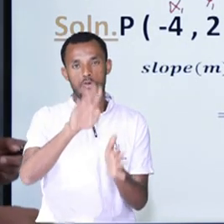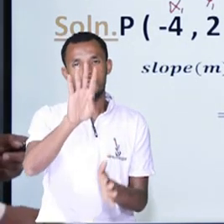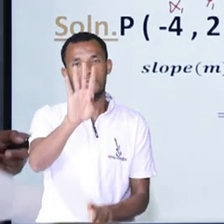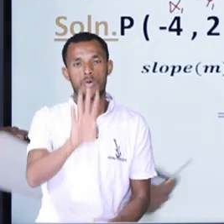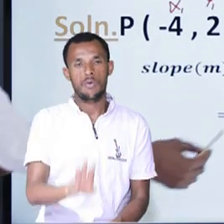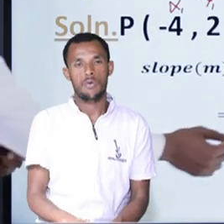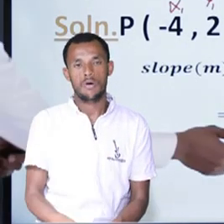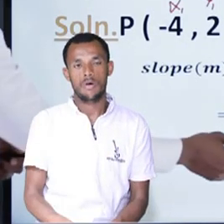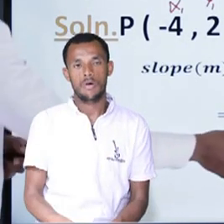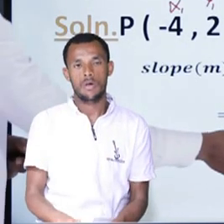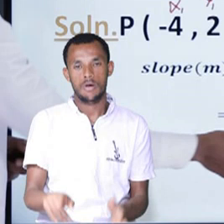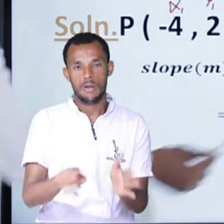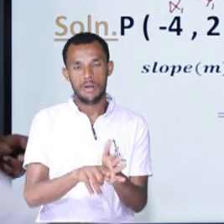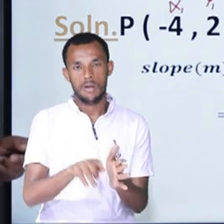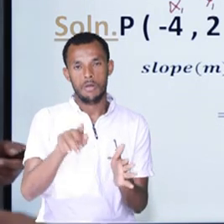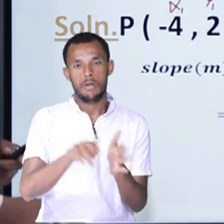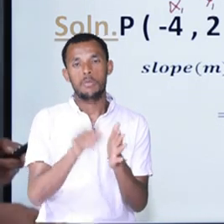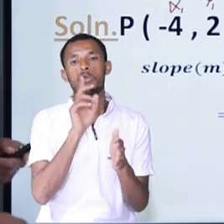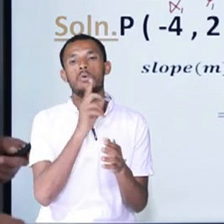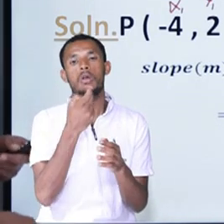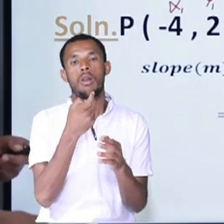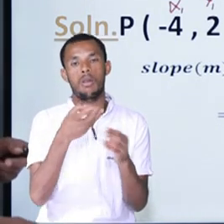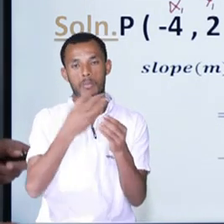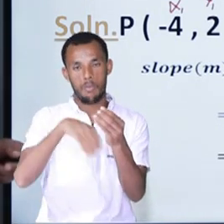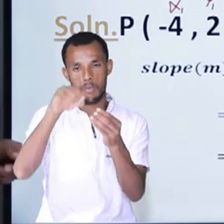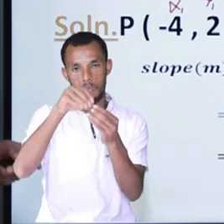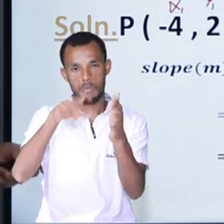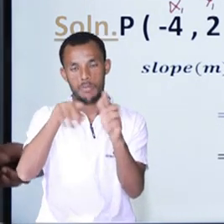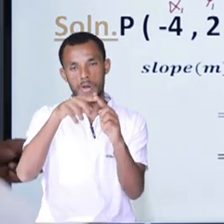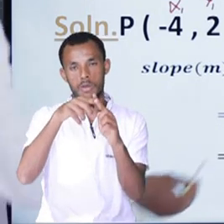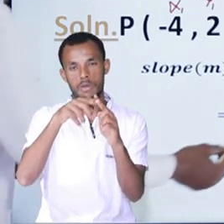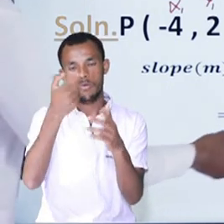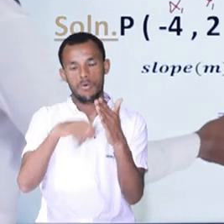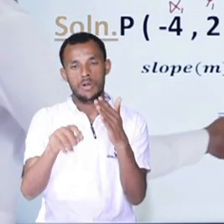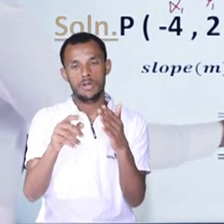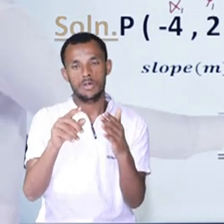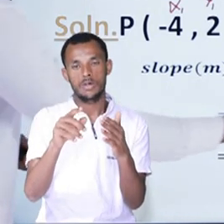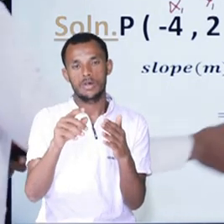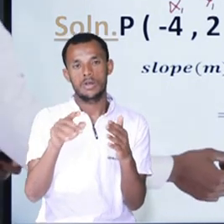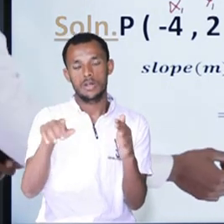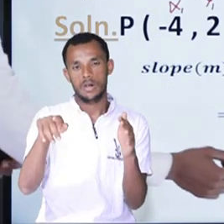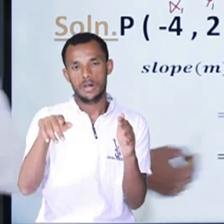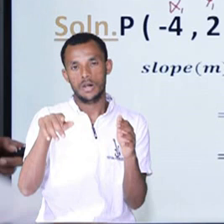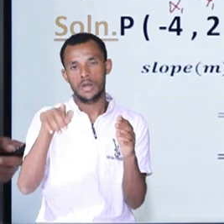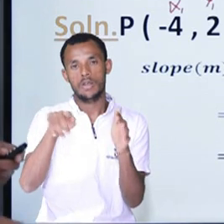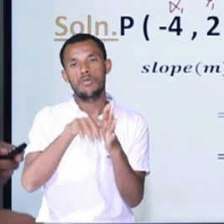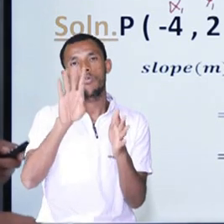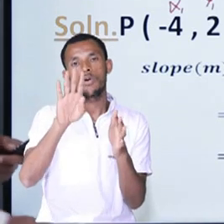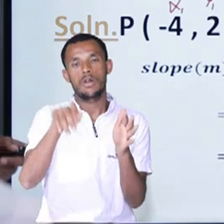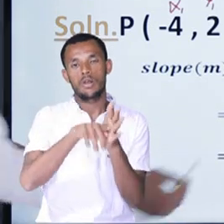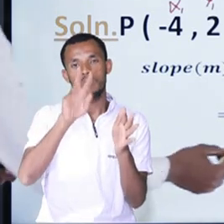4. Therefore, negative, negative, it will be a positive value. Therefore, negative 4, negative 2, it